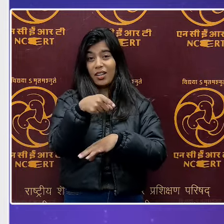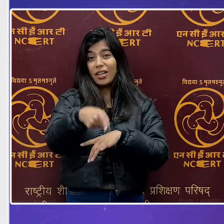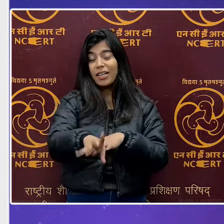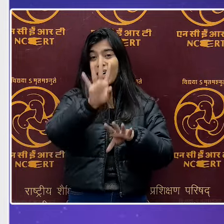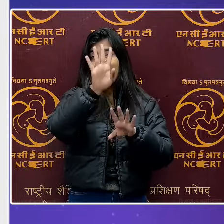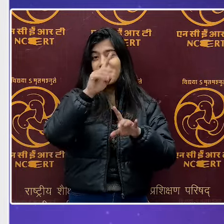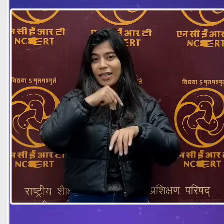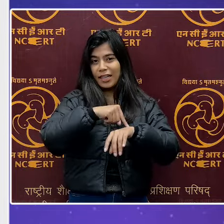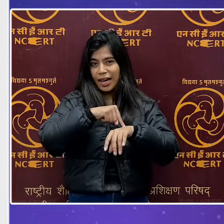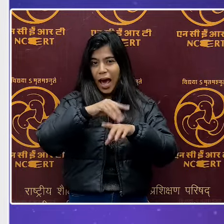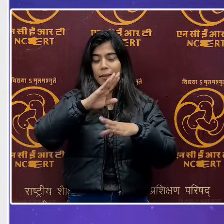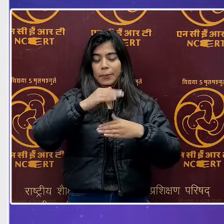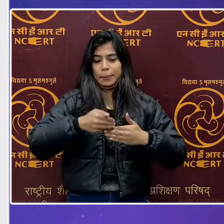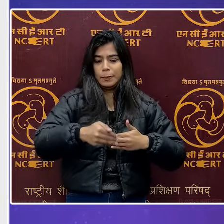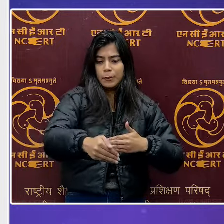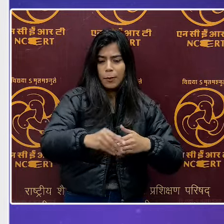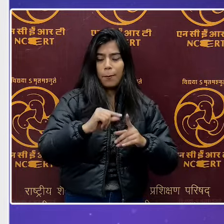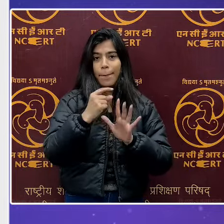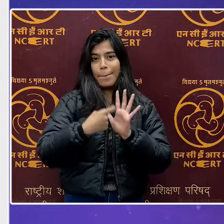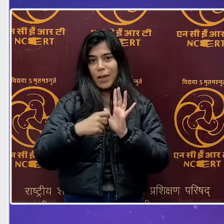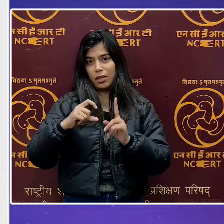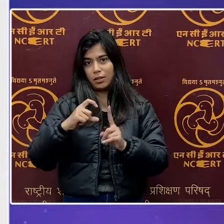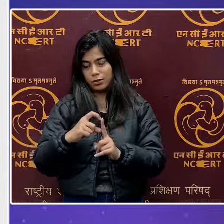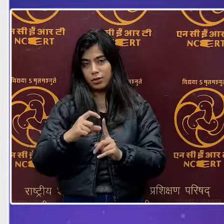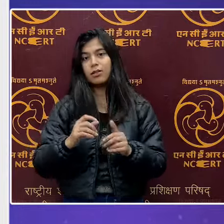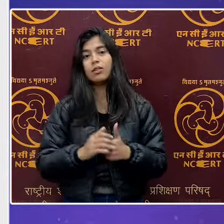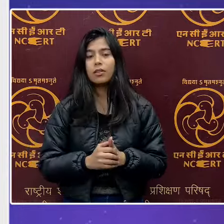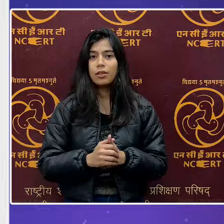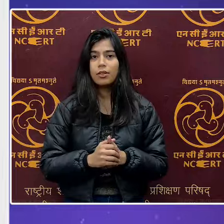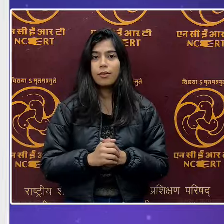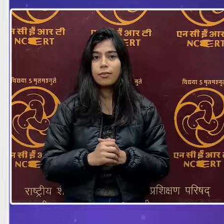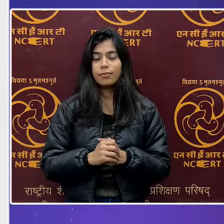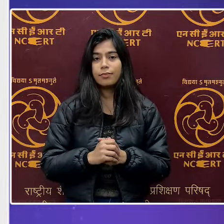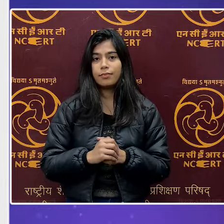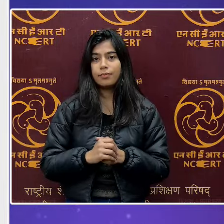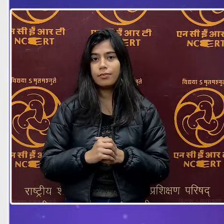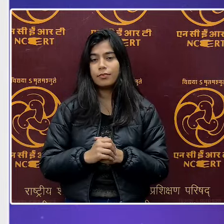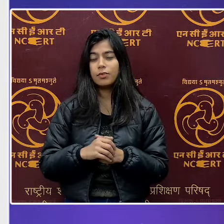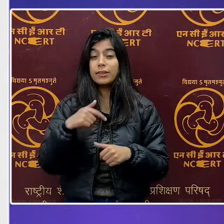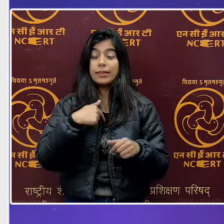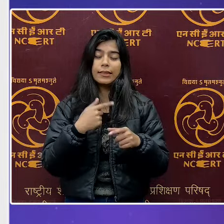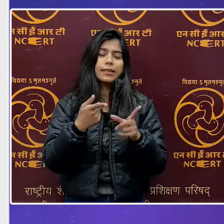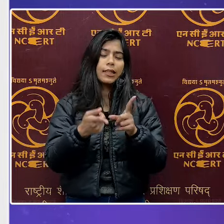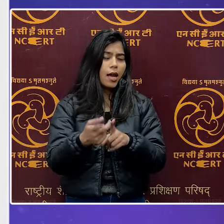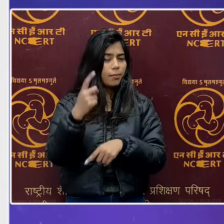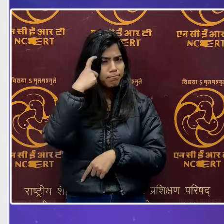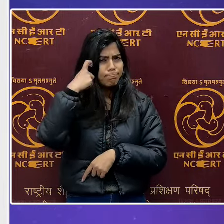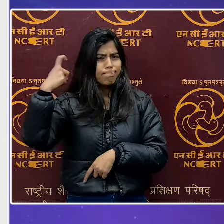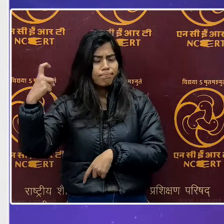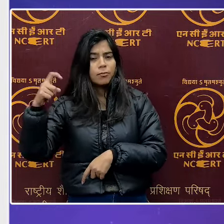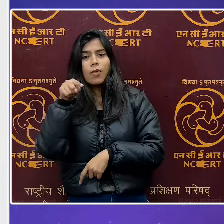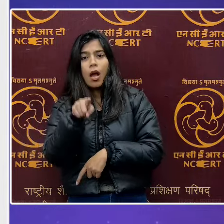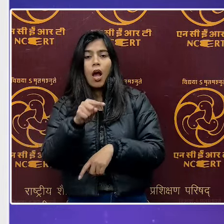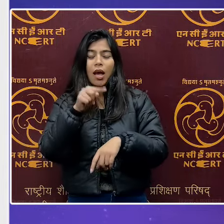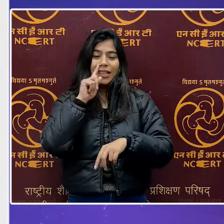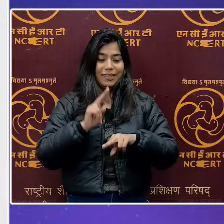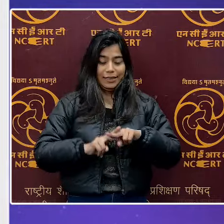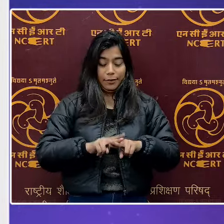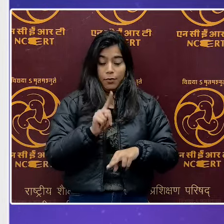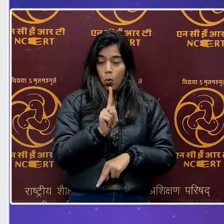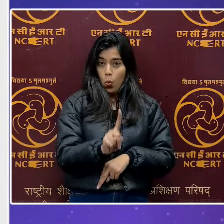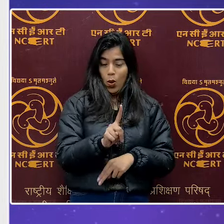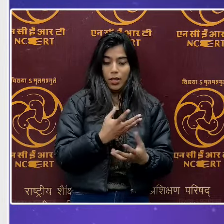taken to complete one oscillation, that is called the time period. Now, suppose an object take 5 seconds to